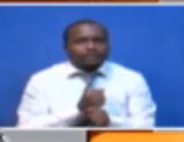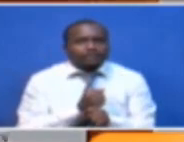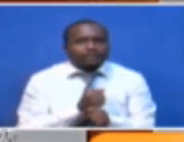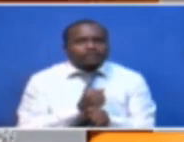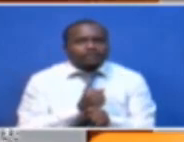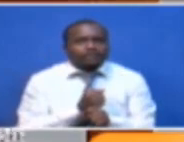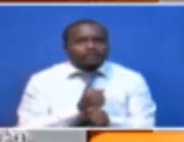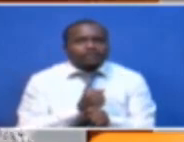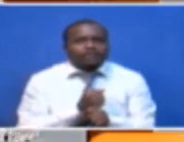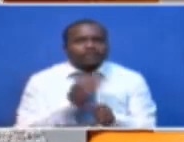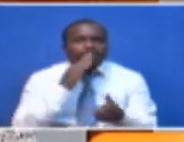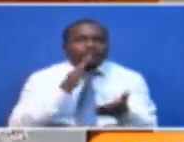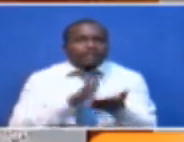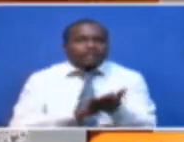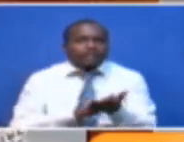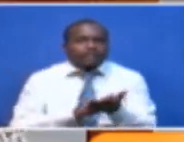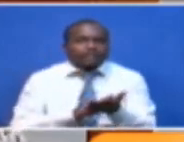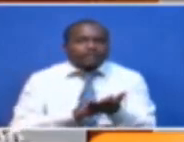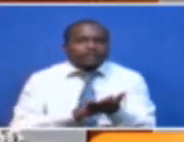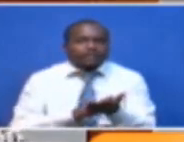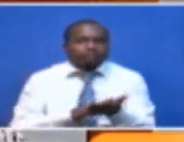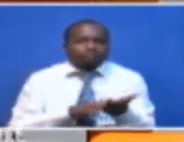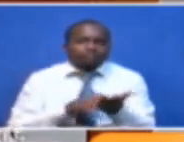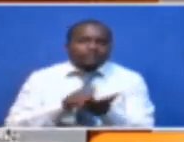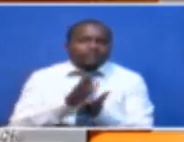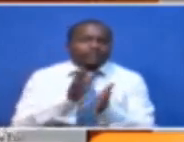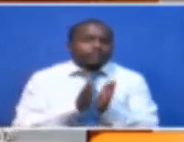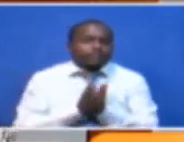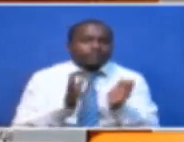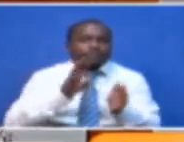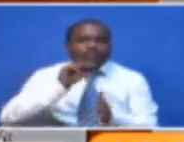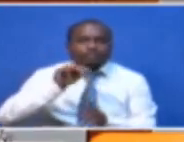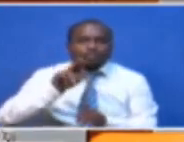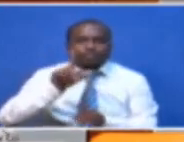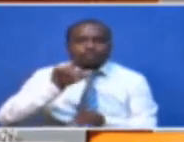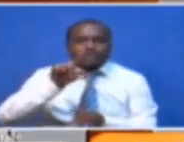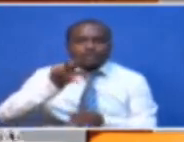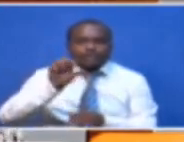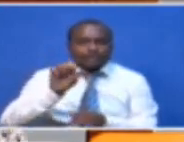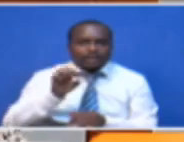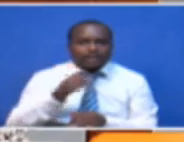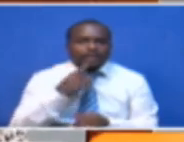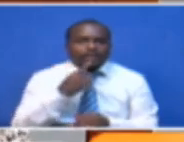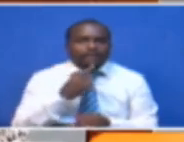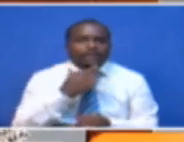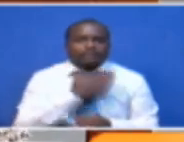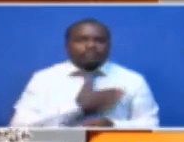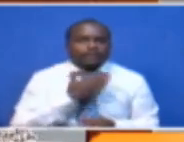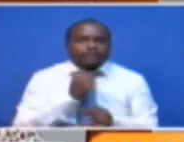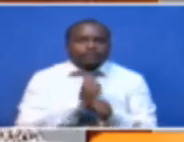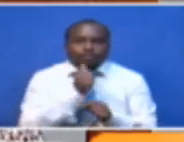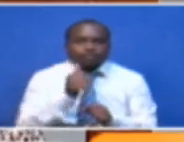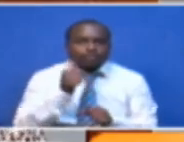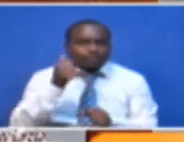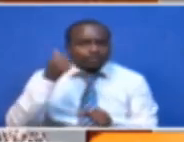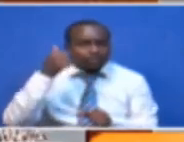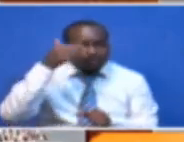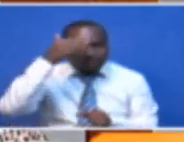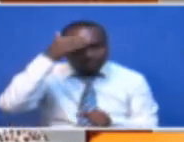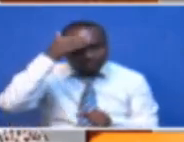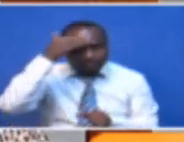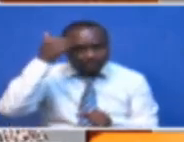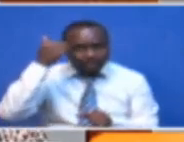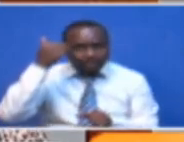They wrote letters to General Mulinge. Please do not forget to include me in your new